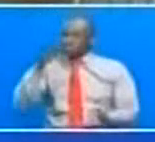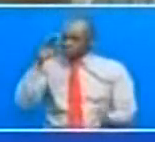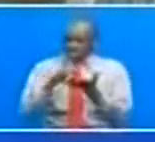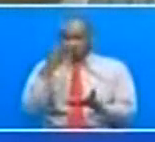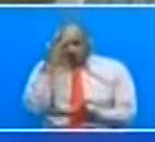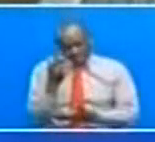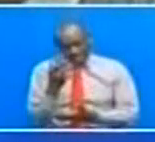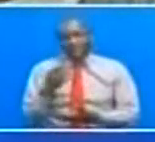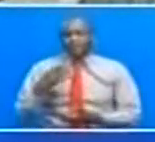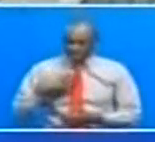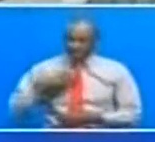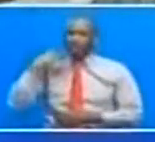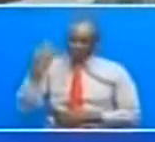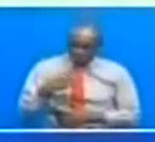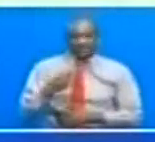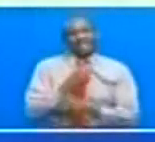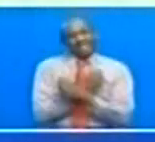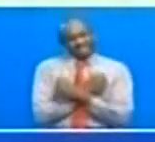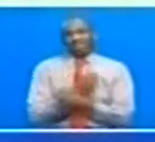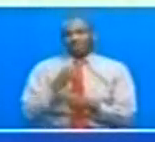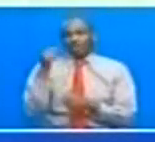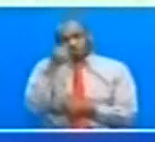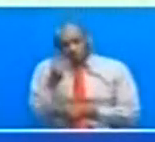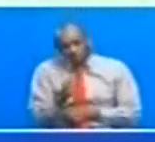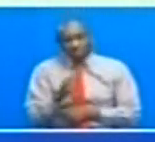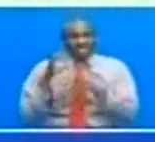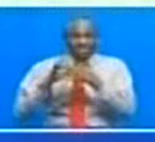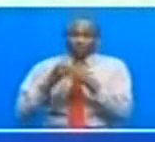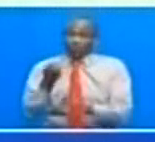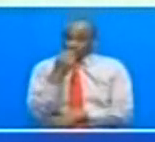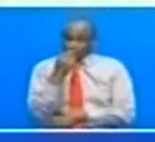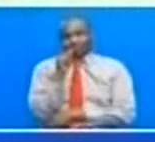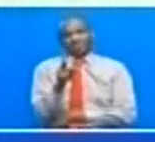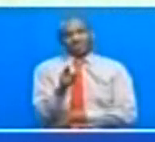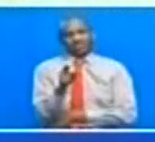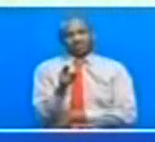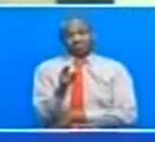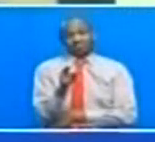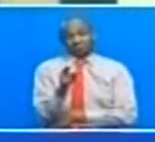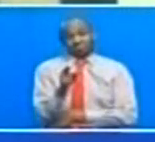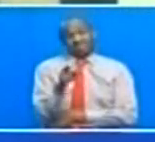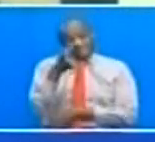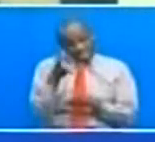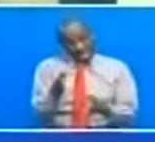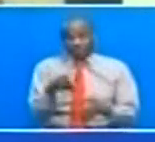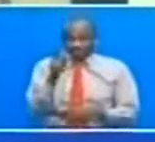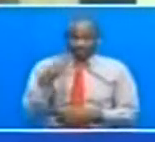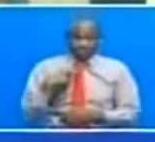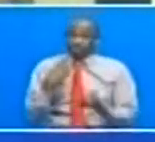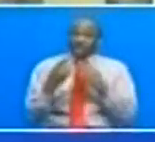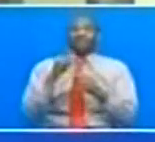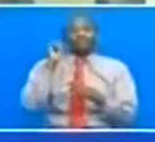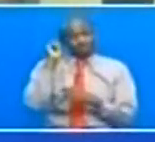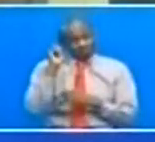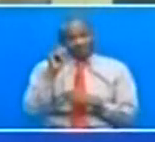to the over-dependence on traditional breeds that are popularly referred to as the real thing, and are reaching out to farmers to go for